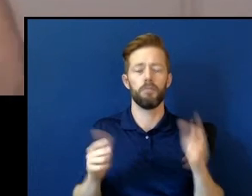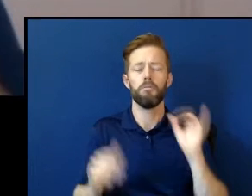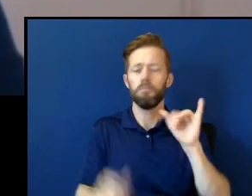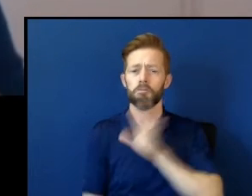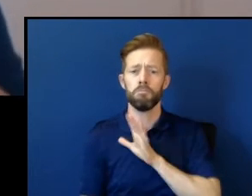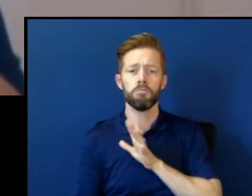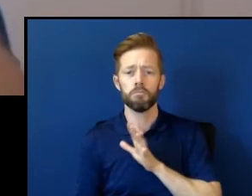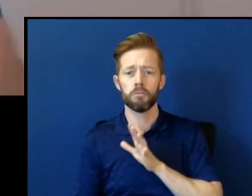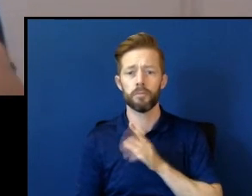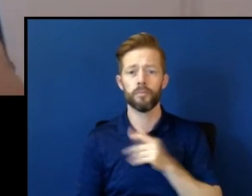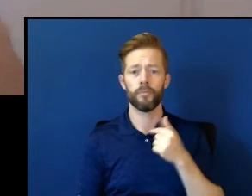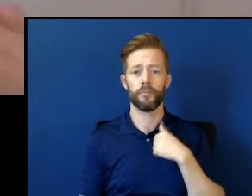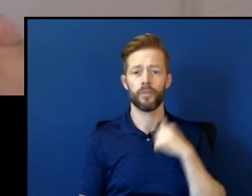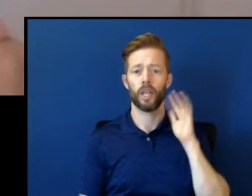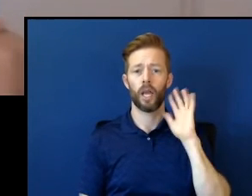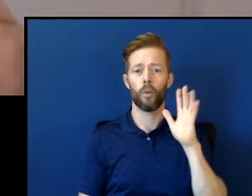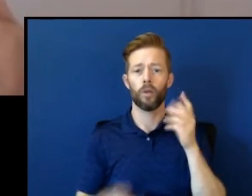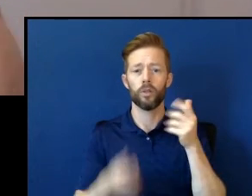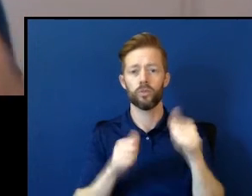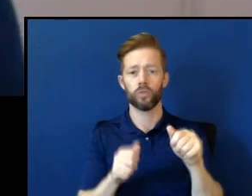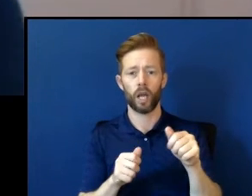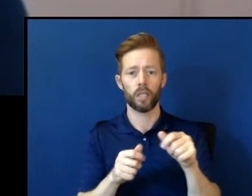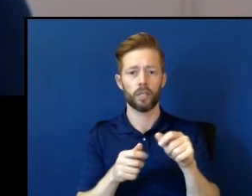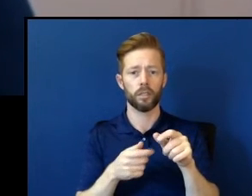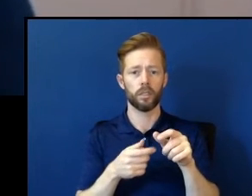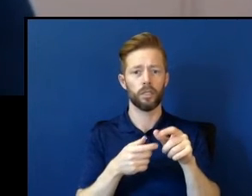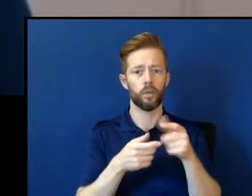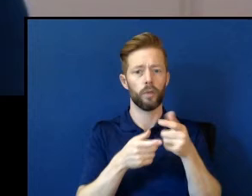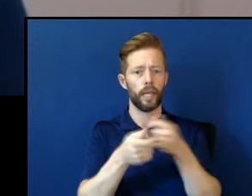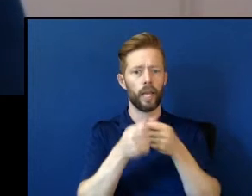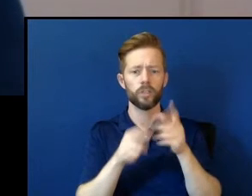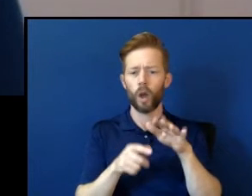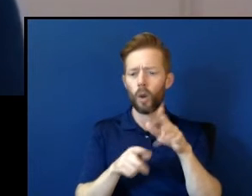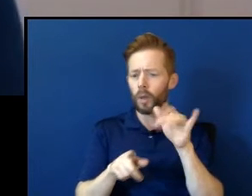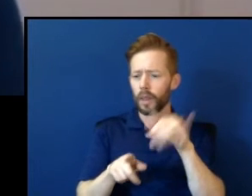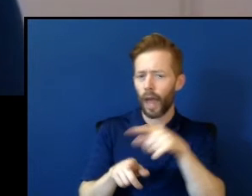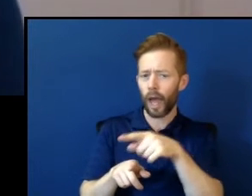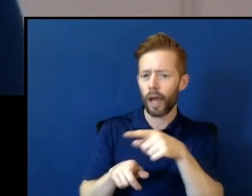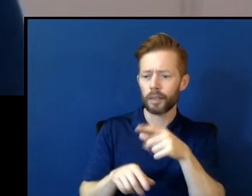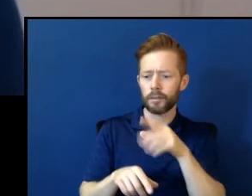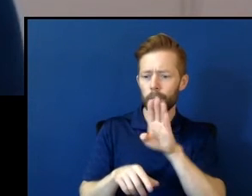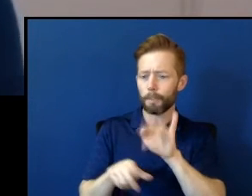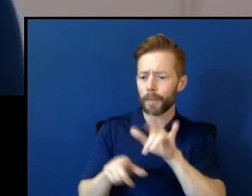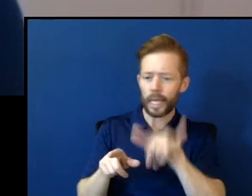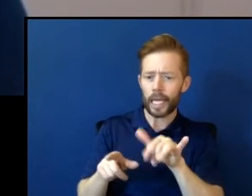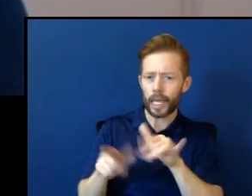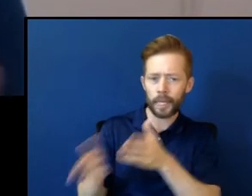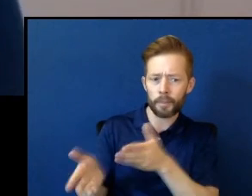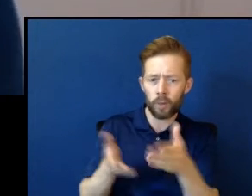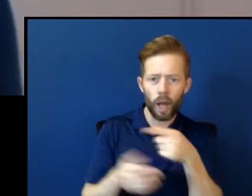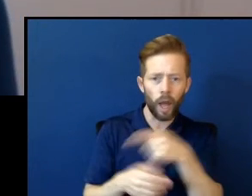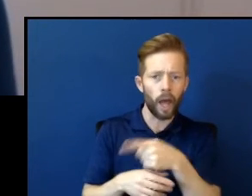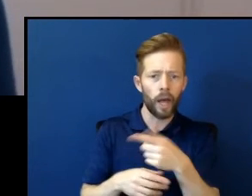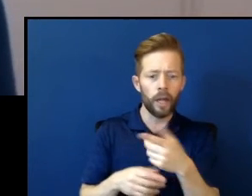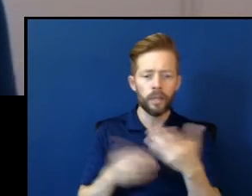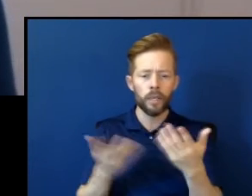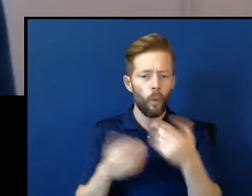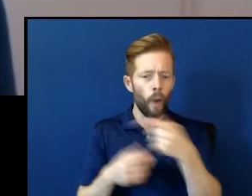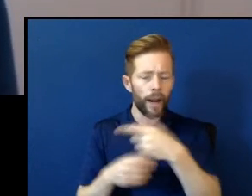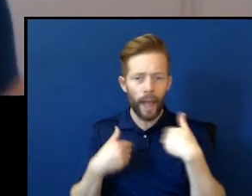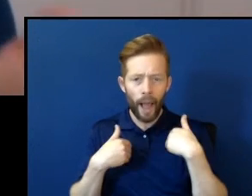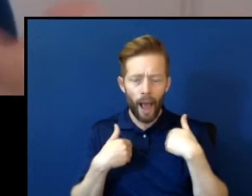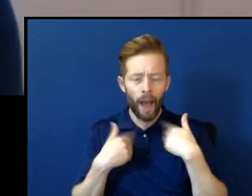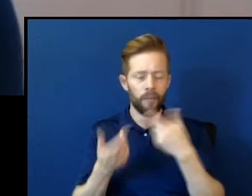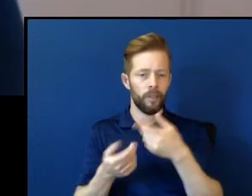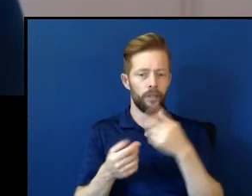I try to engage the child with what does so-and-so have? Or what did Billy bring